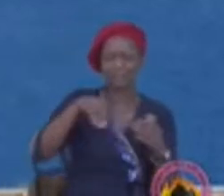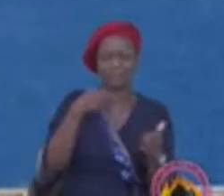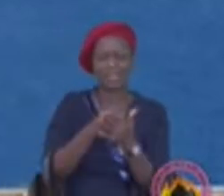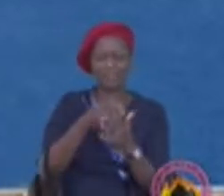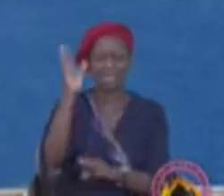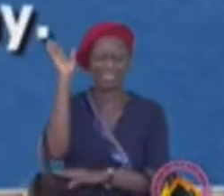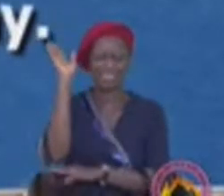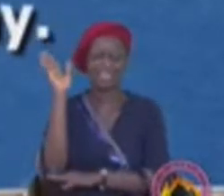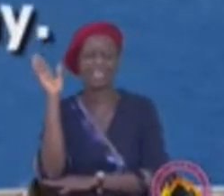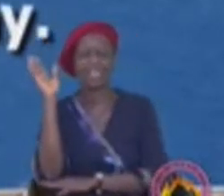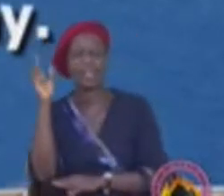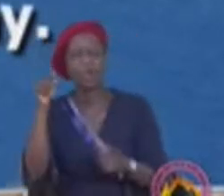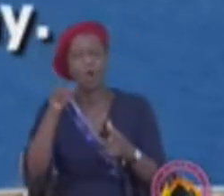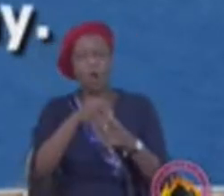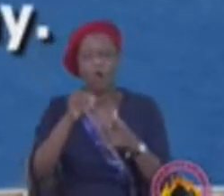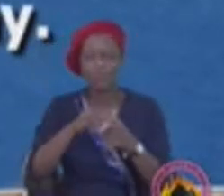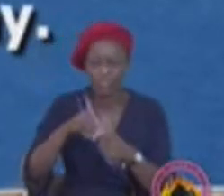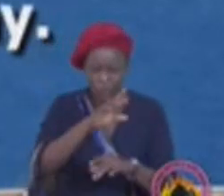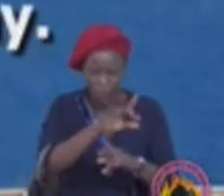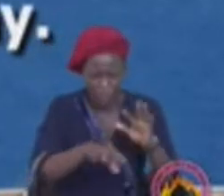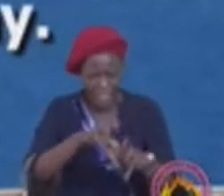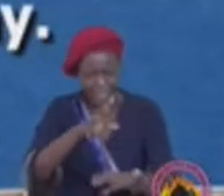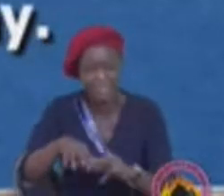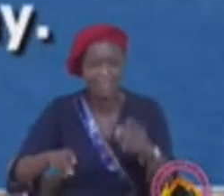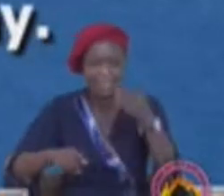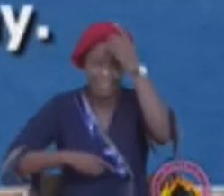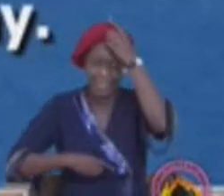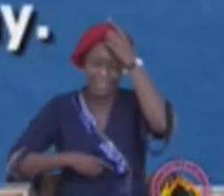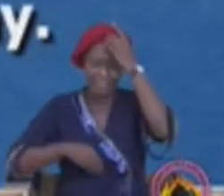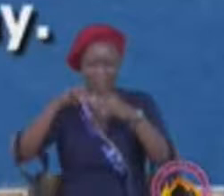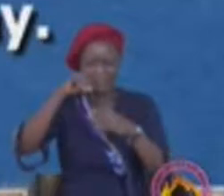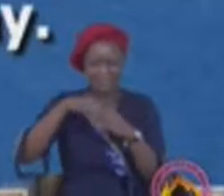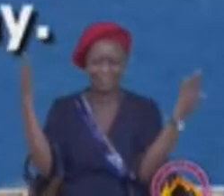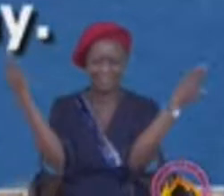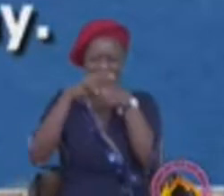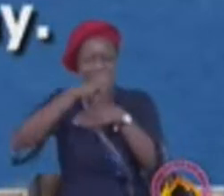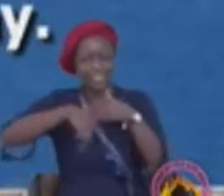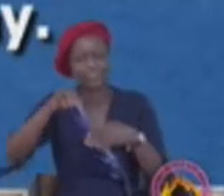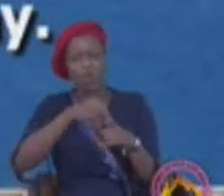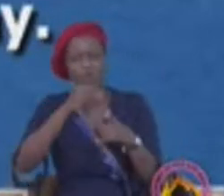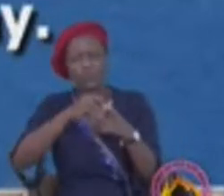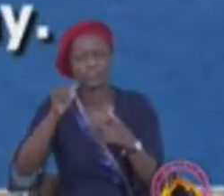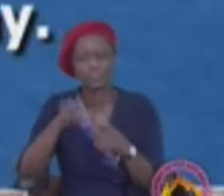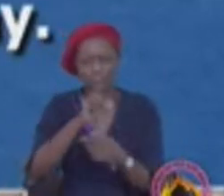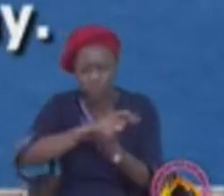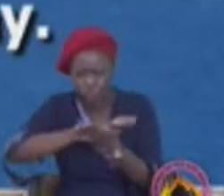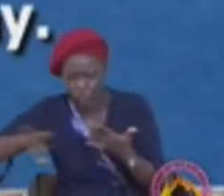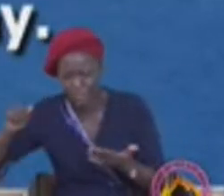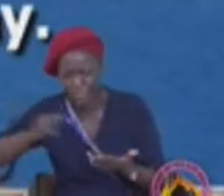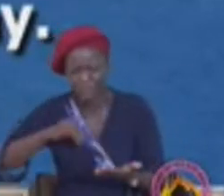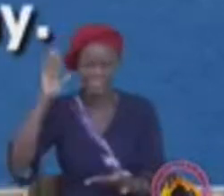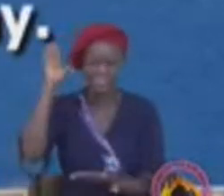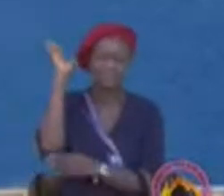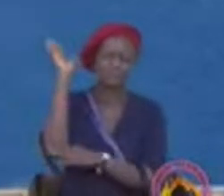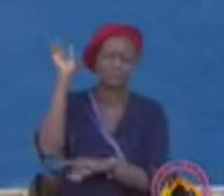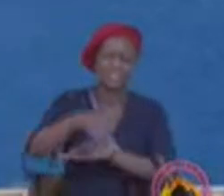day, nor for the pestilence that walketh in darkness, nor for the destruction that wasteth at